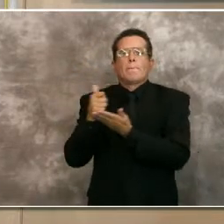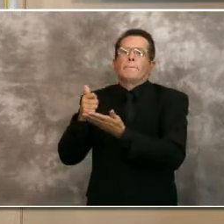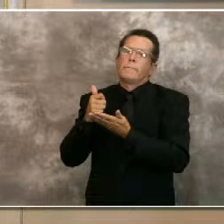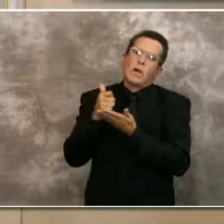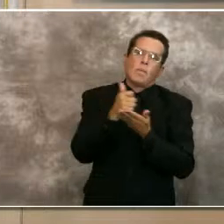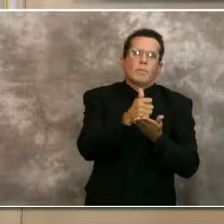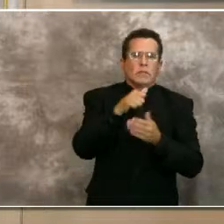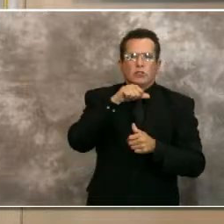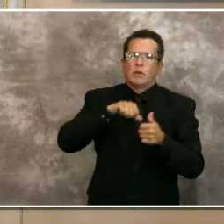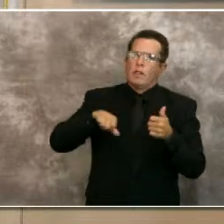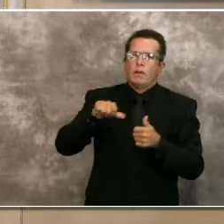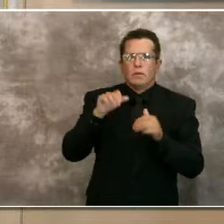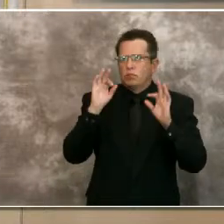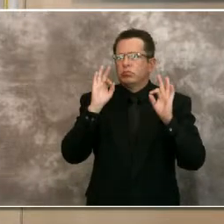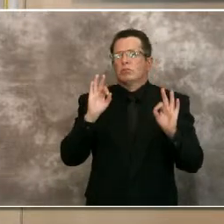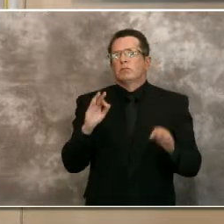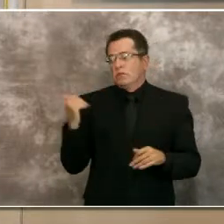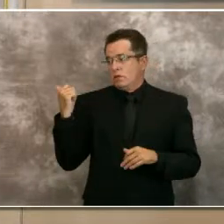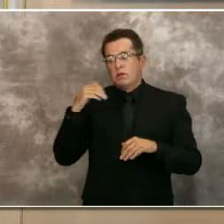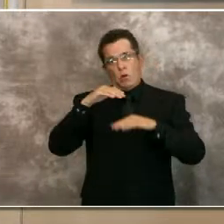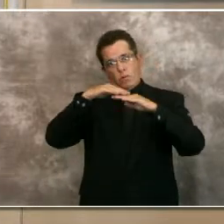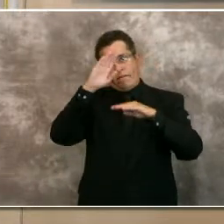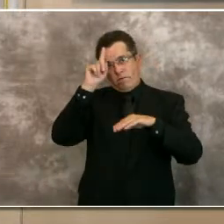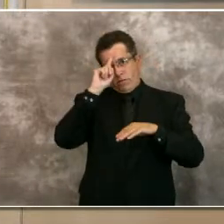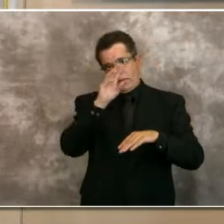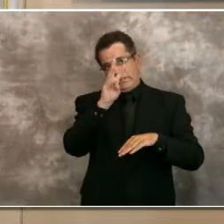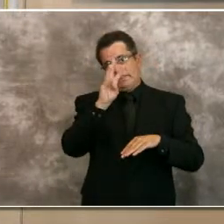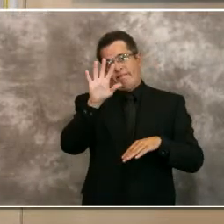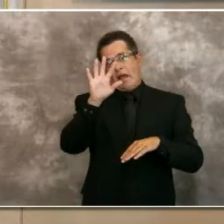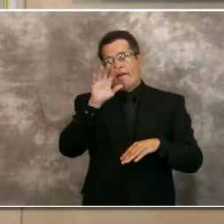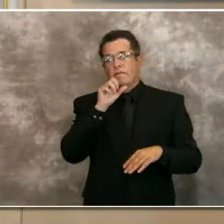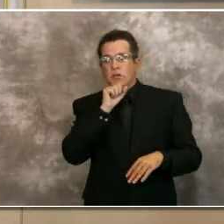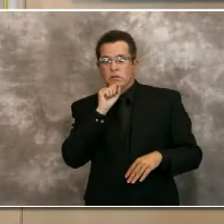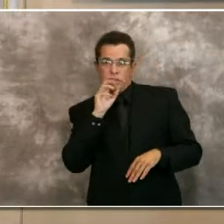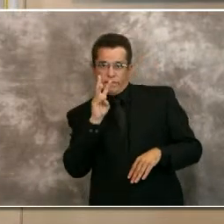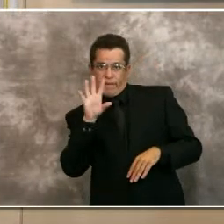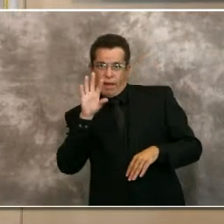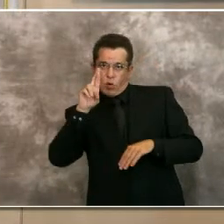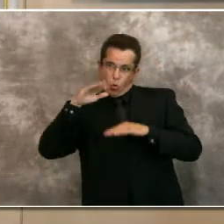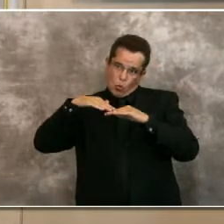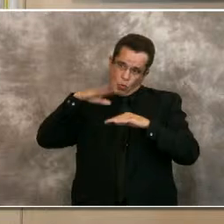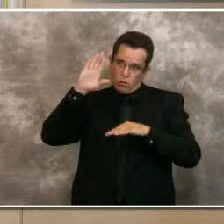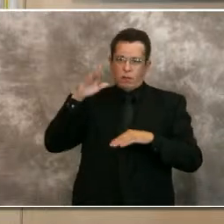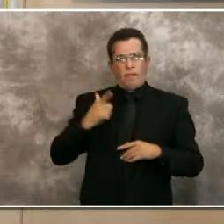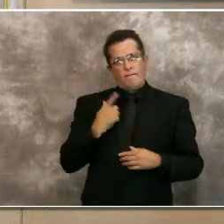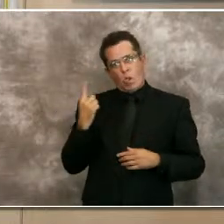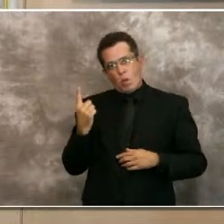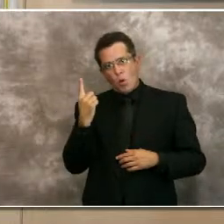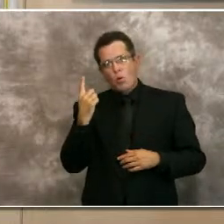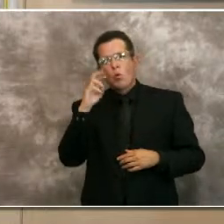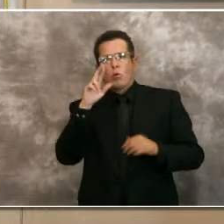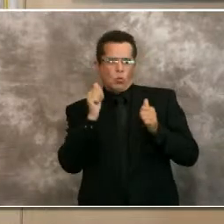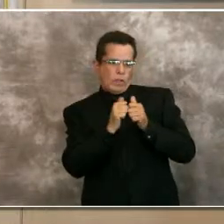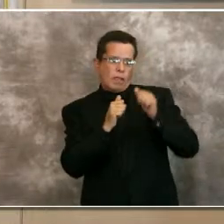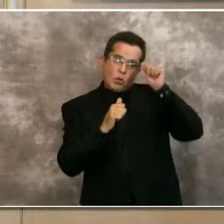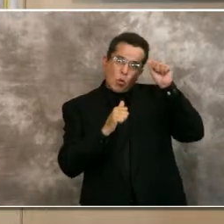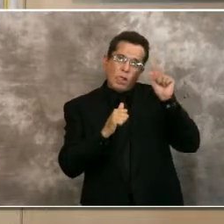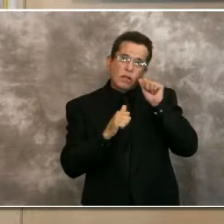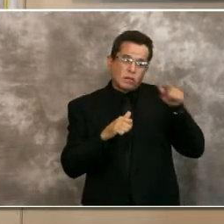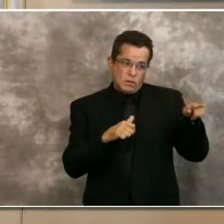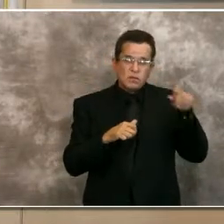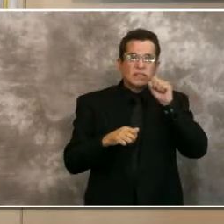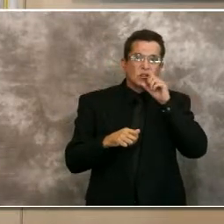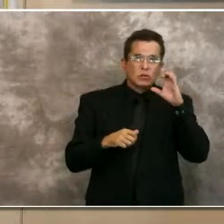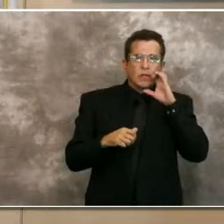program is eligible to people 65 and over who live alone or with another older adult and who are at higher